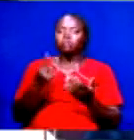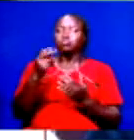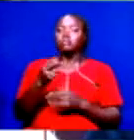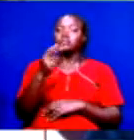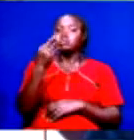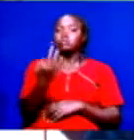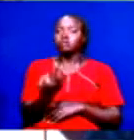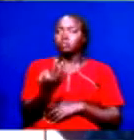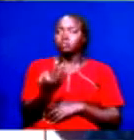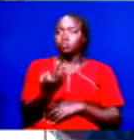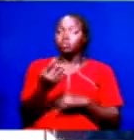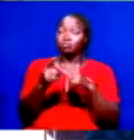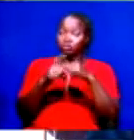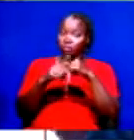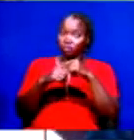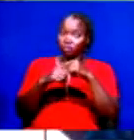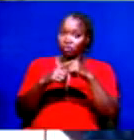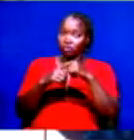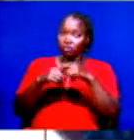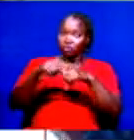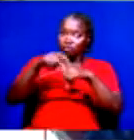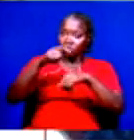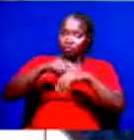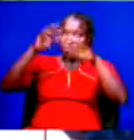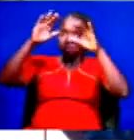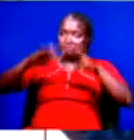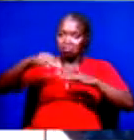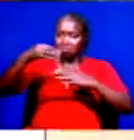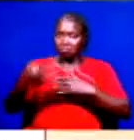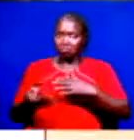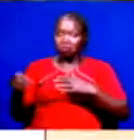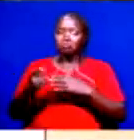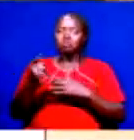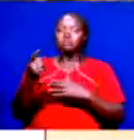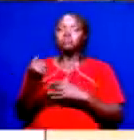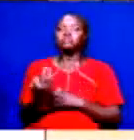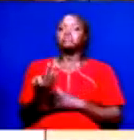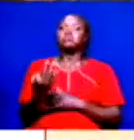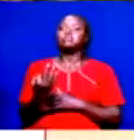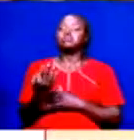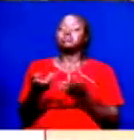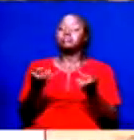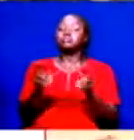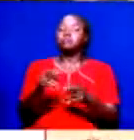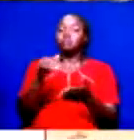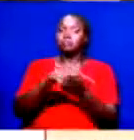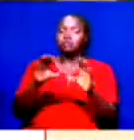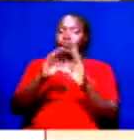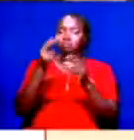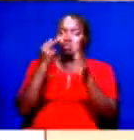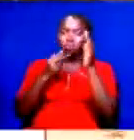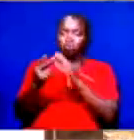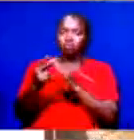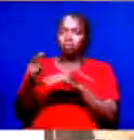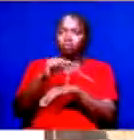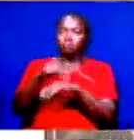the sixth rainy season that will fail in March, if that's what happens. World Vision National Director Gilbert